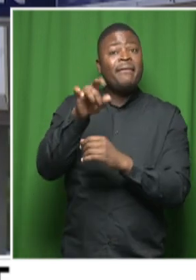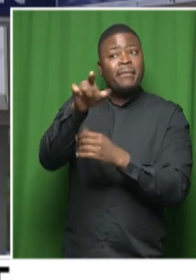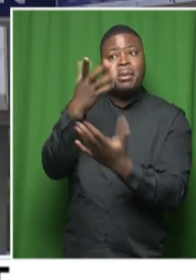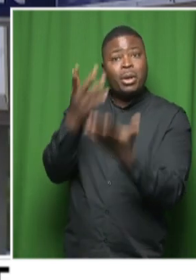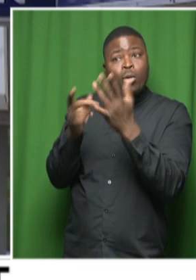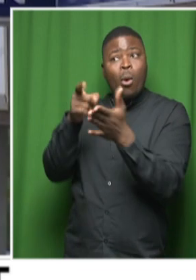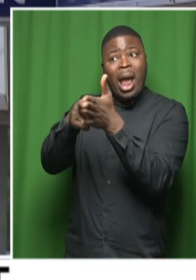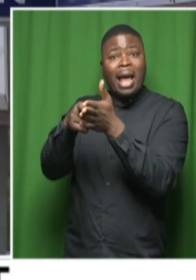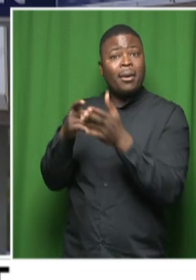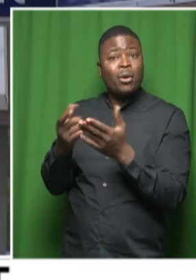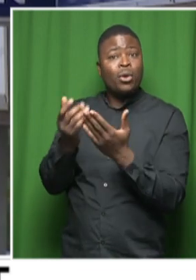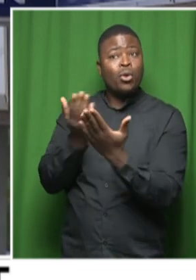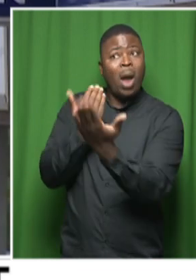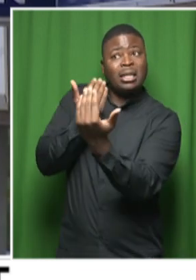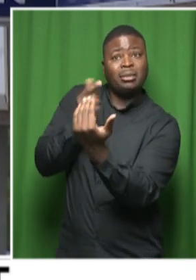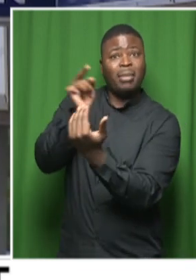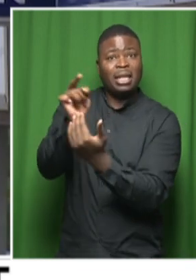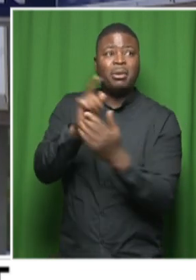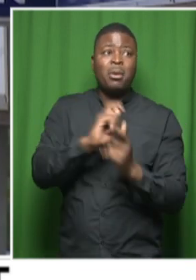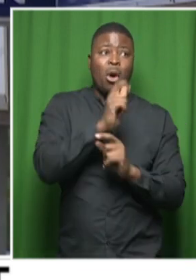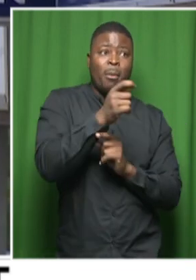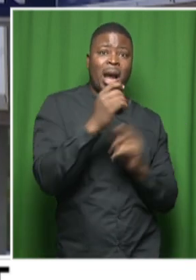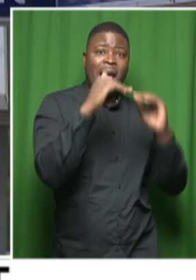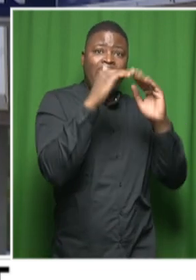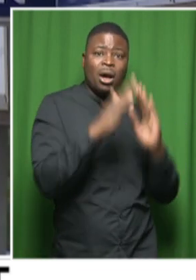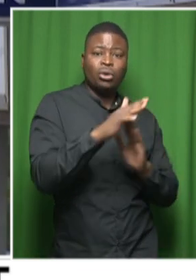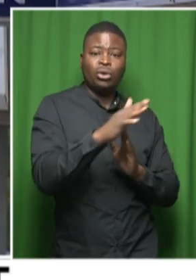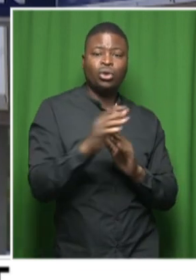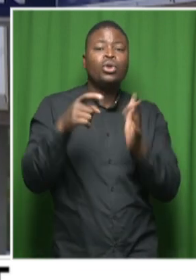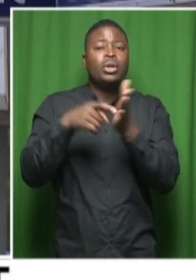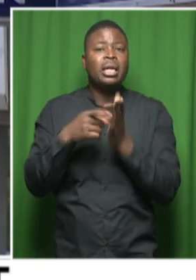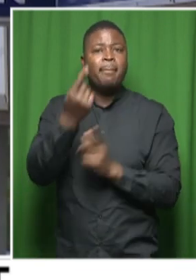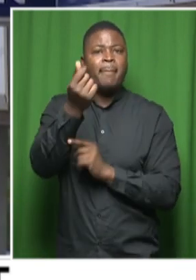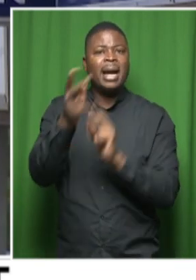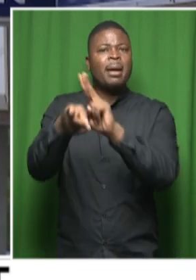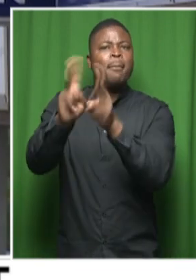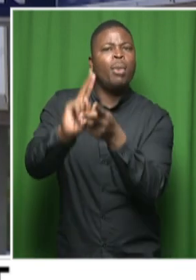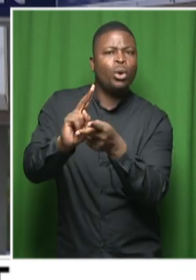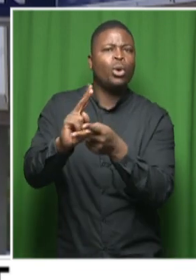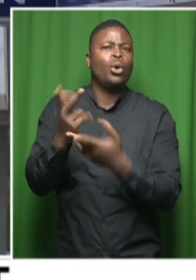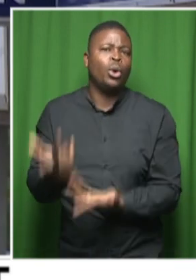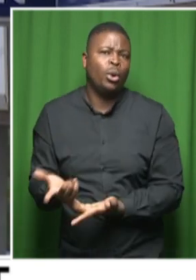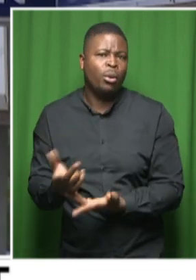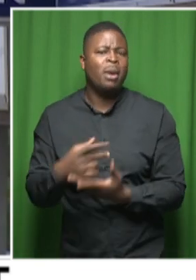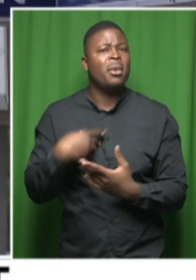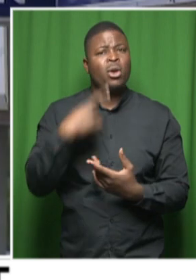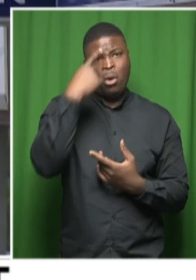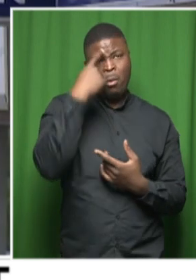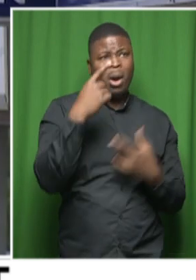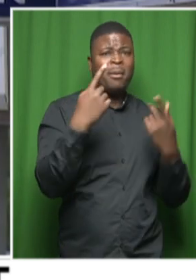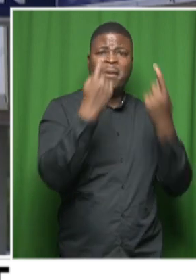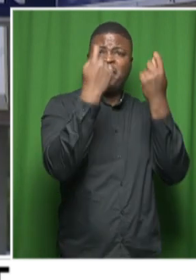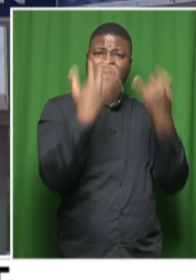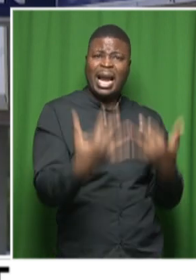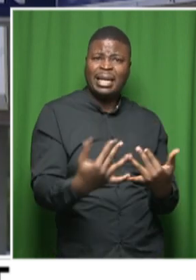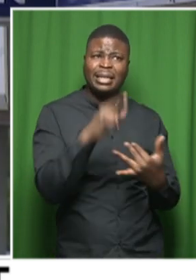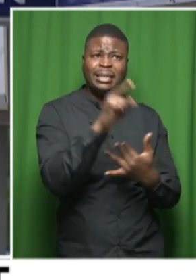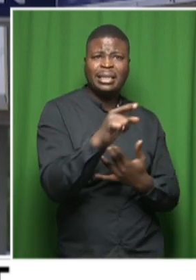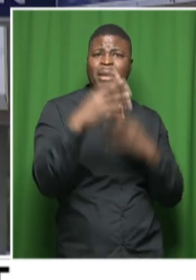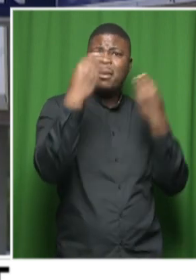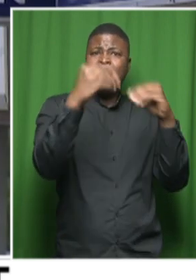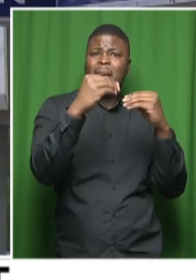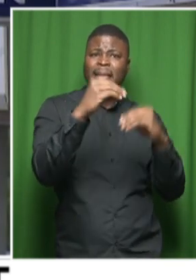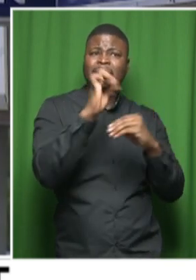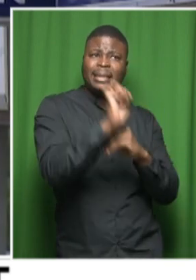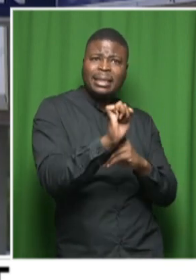life, both as an individual, but also you can imagine when you finance your business through credit, because you either have